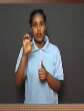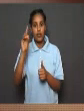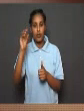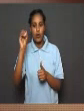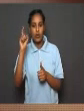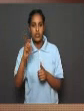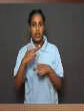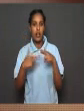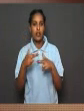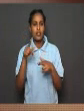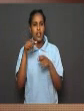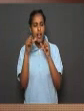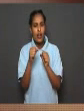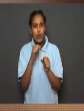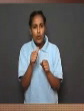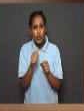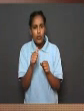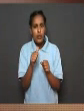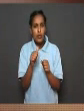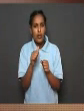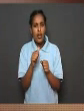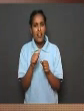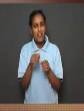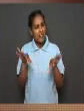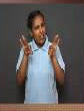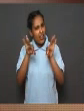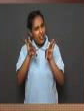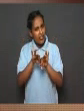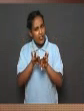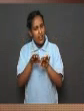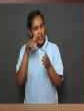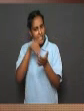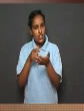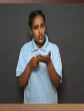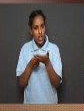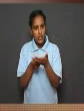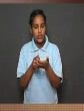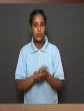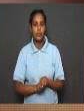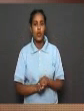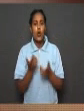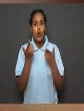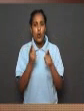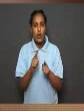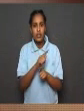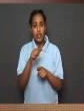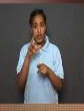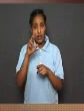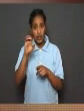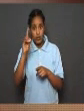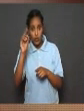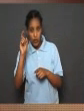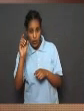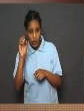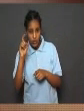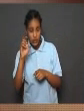reactions and they cannot be effectively recharged. When the redox reaction